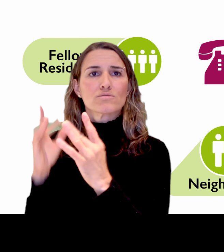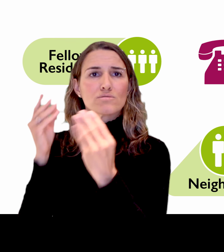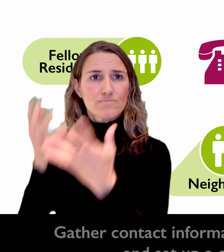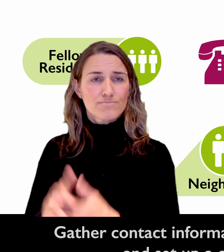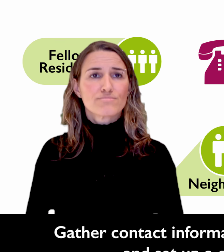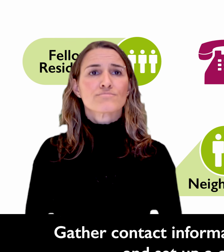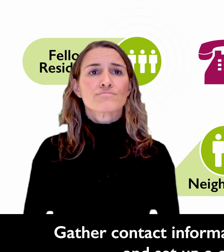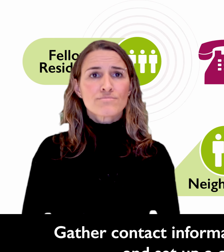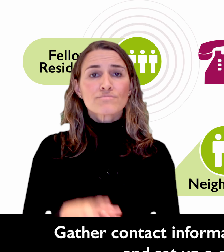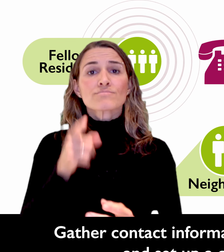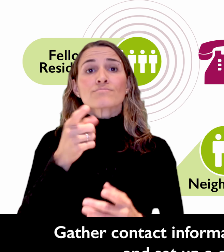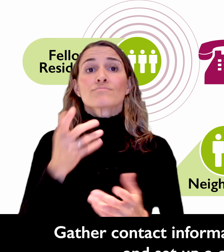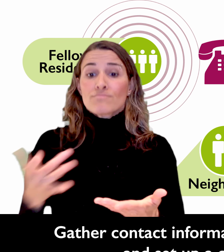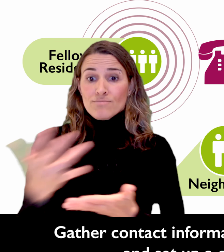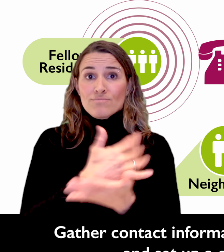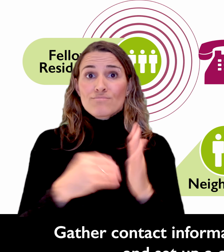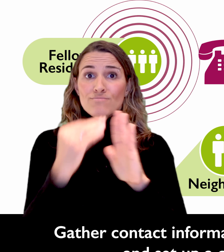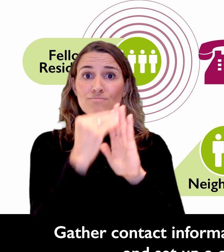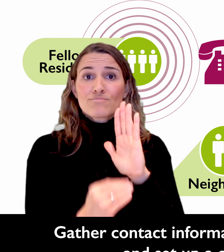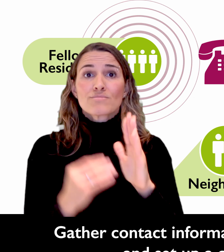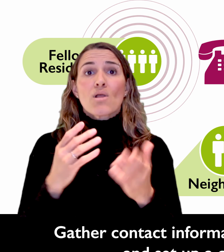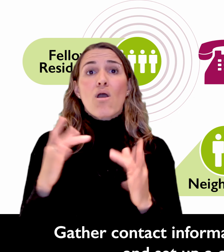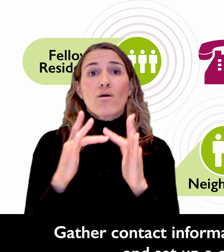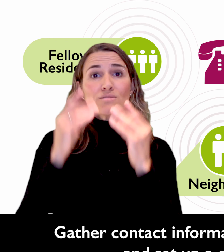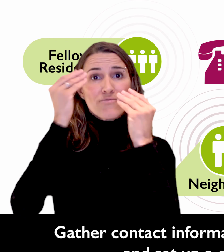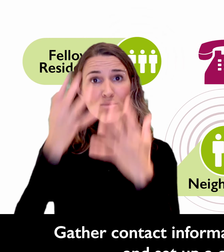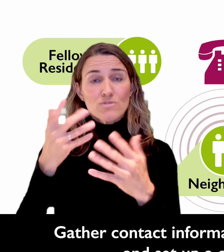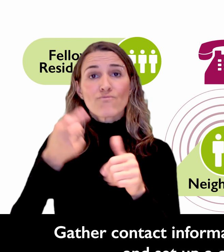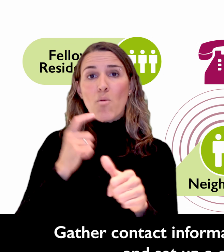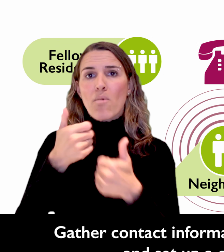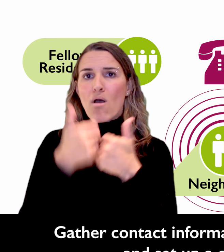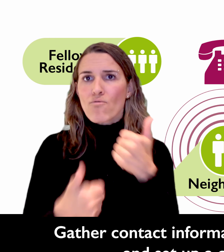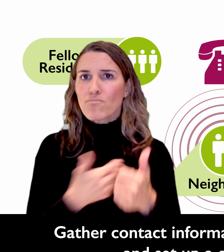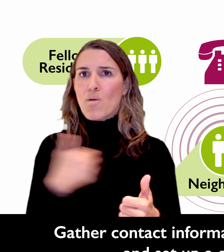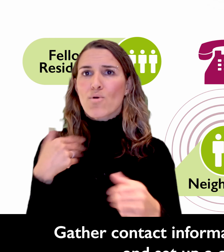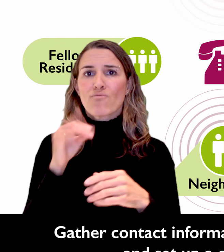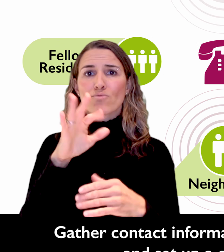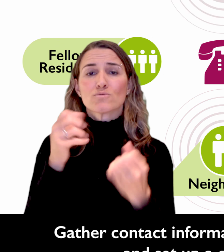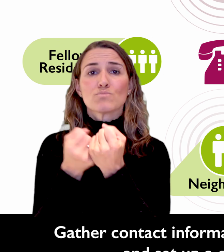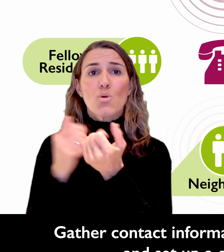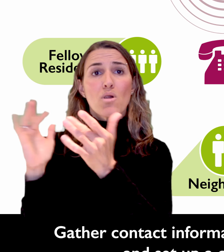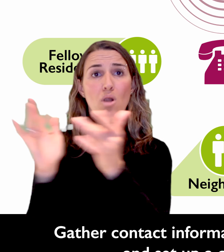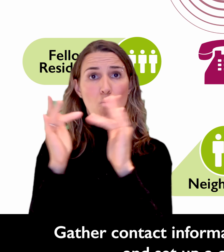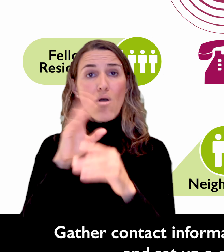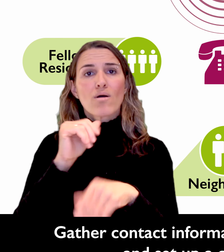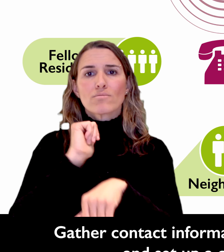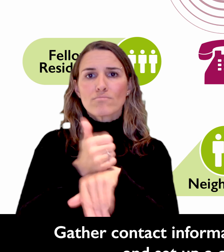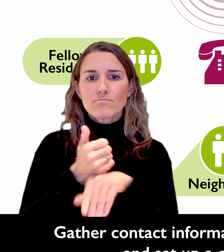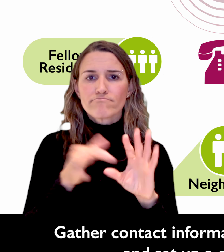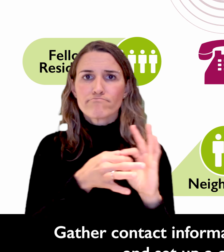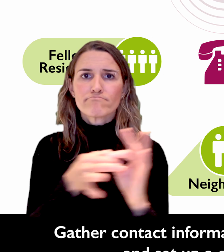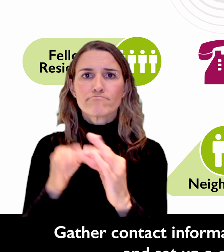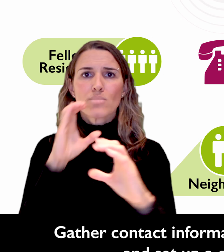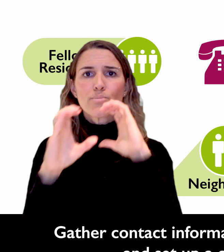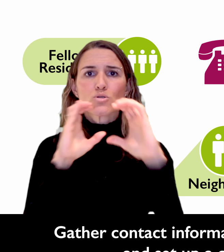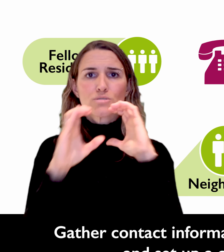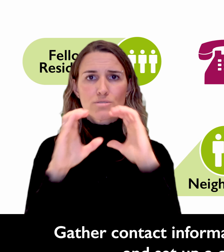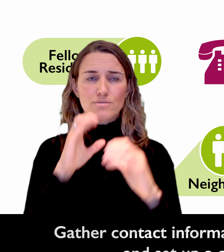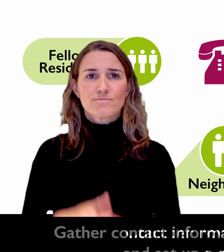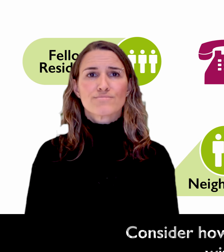Phew, that's it. Now you know how to prepare. Time to get your documents in order.